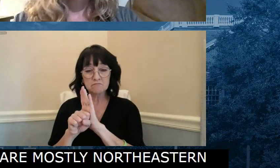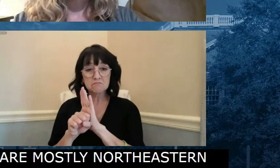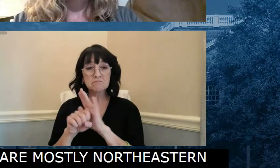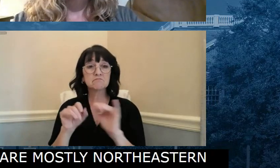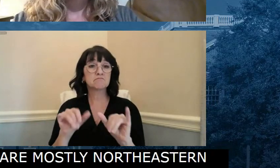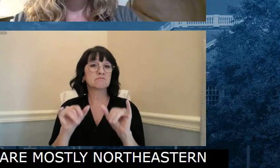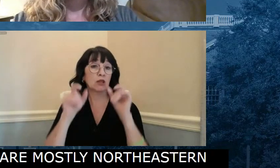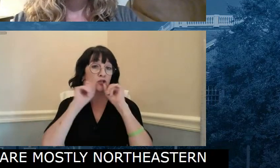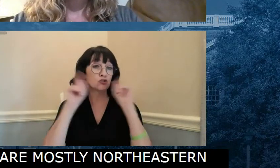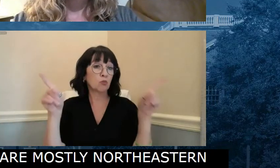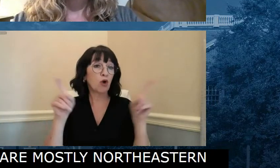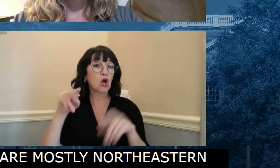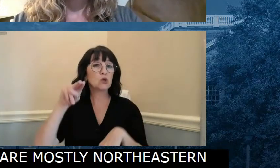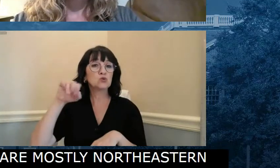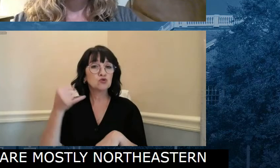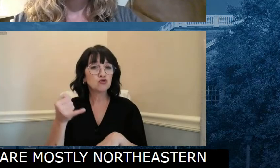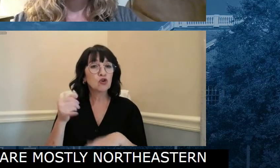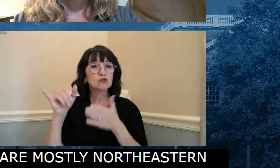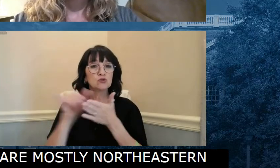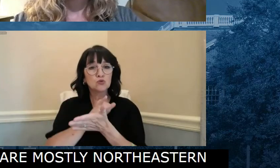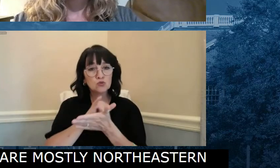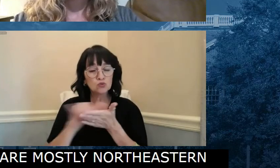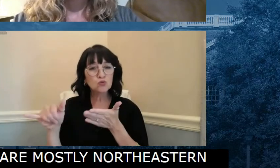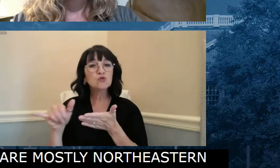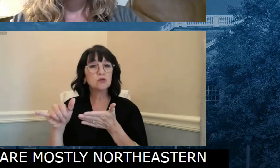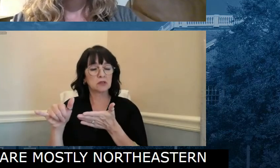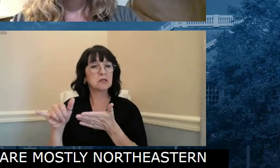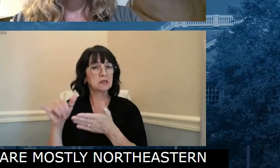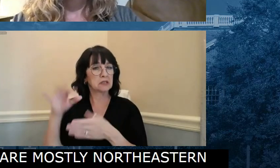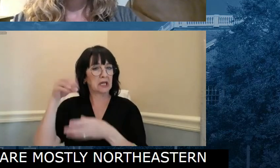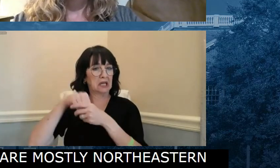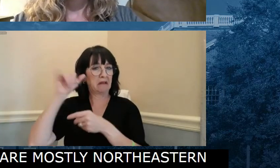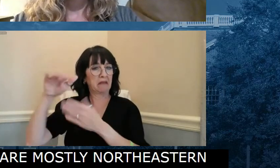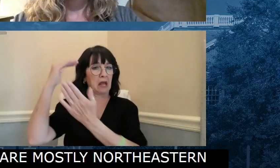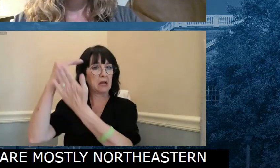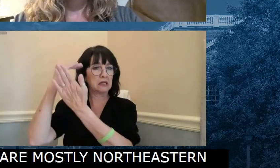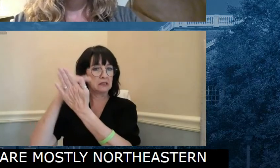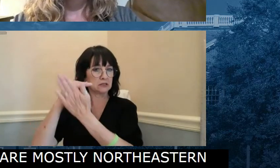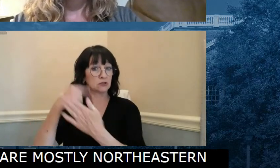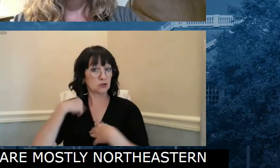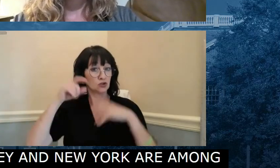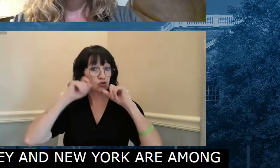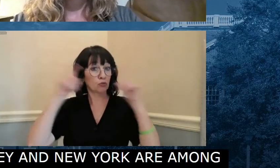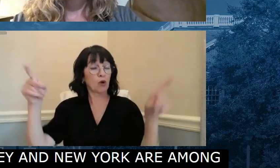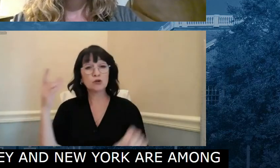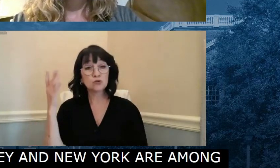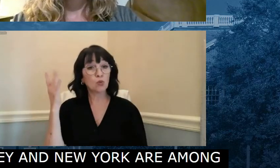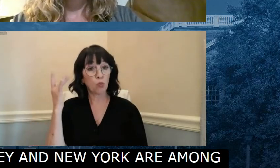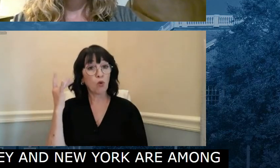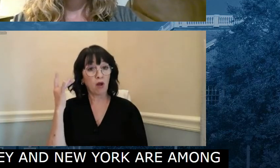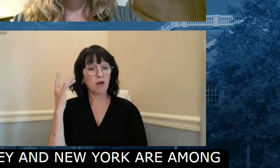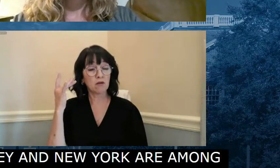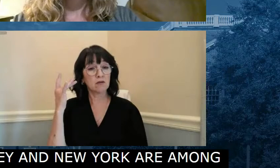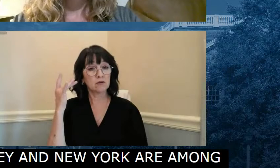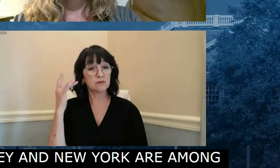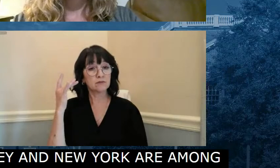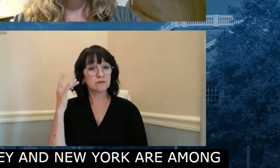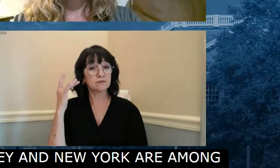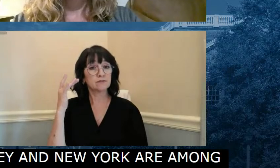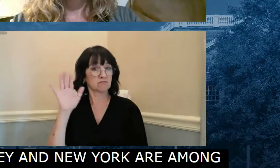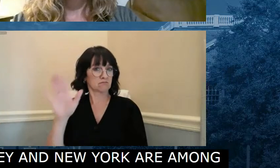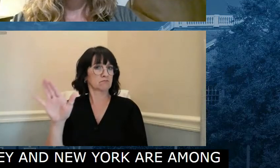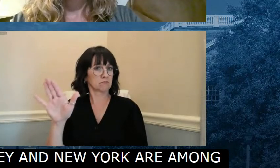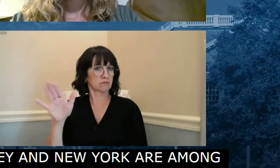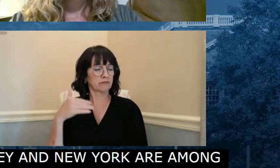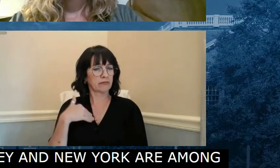surprisingly, New Jersey and New York are among them. And I say surprisingly because they have among the